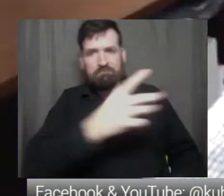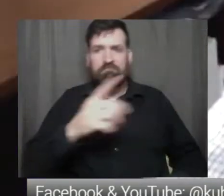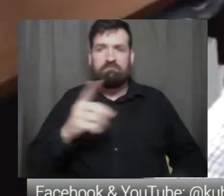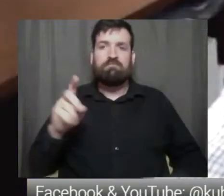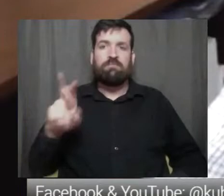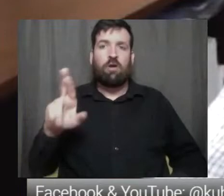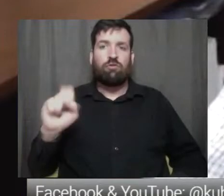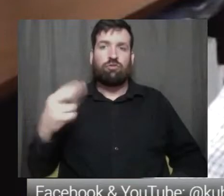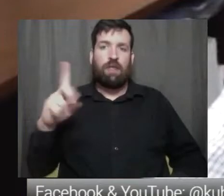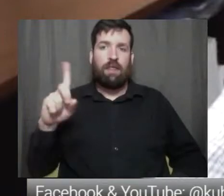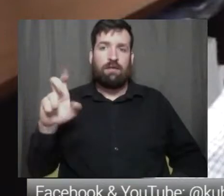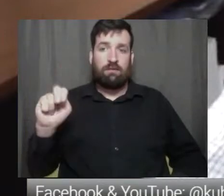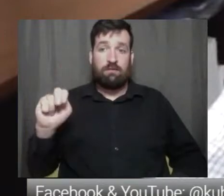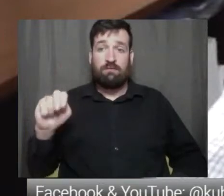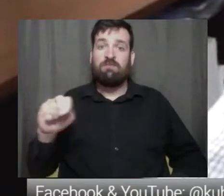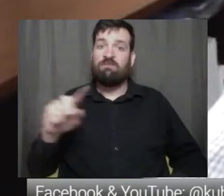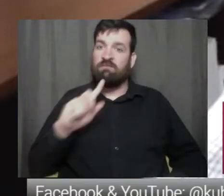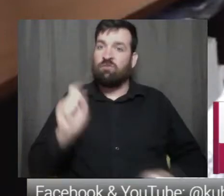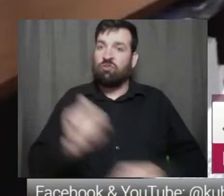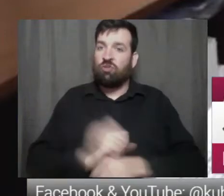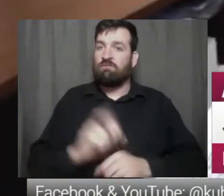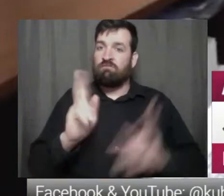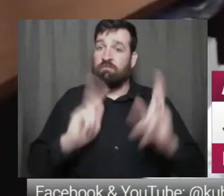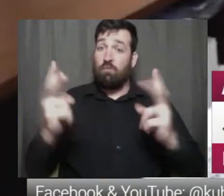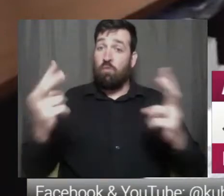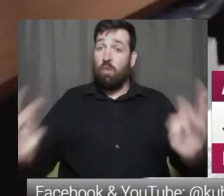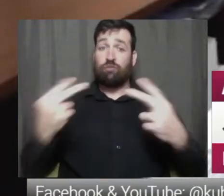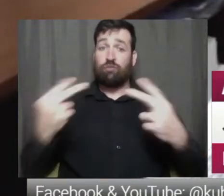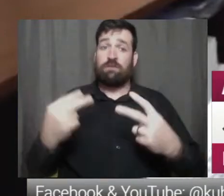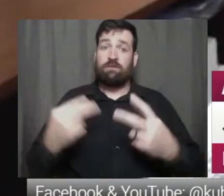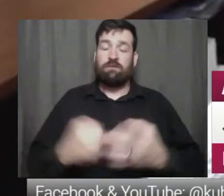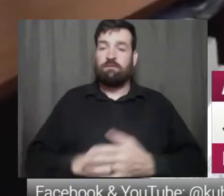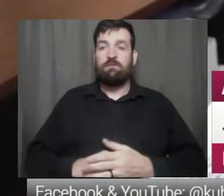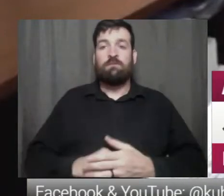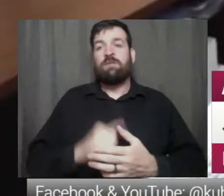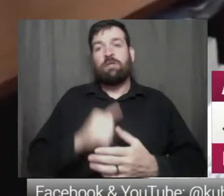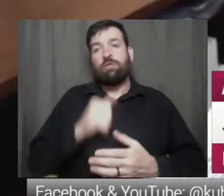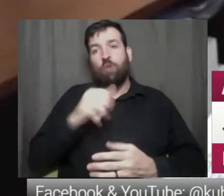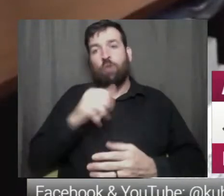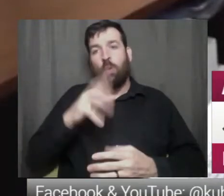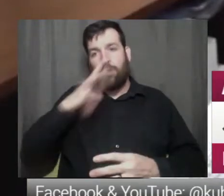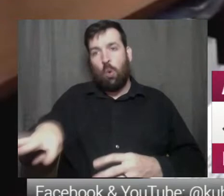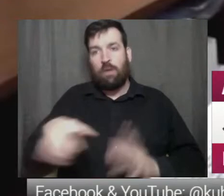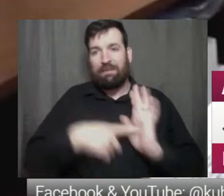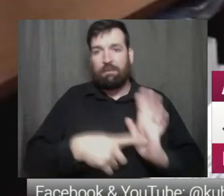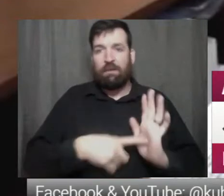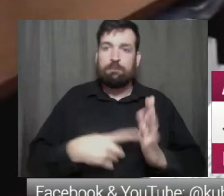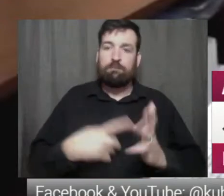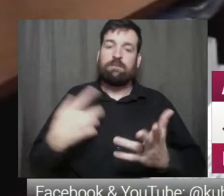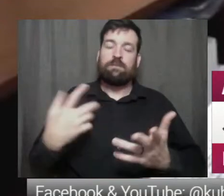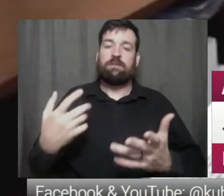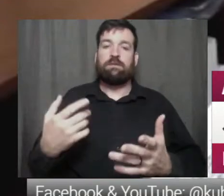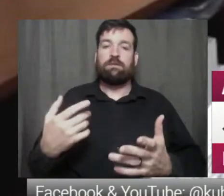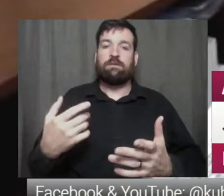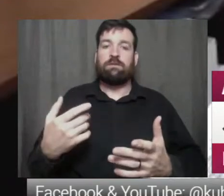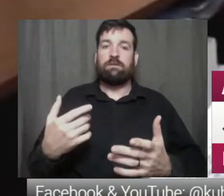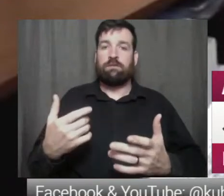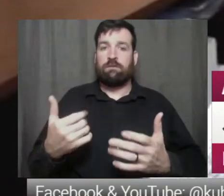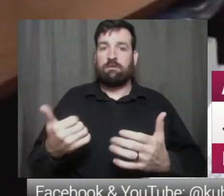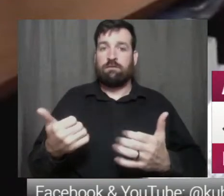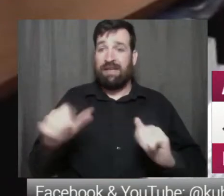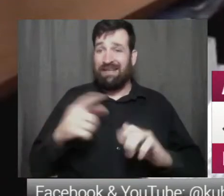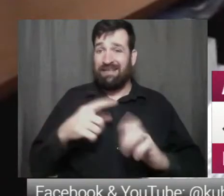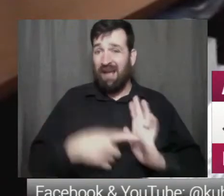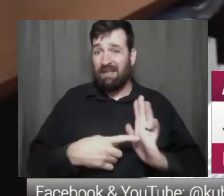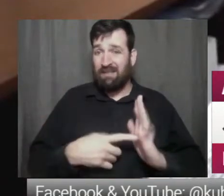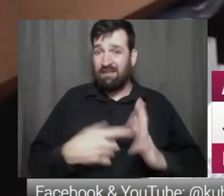Yeah, well, first for people watching, don't ignore symptoms, don't ignore signs. That was probably, we could have